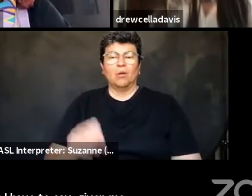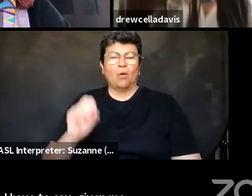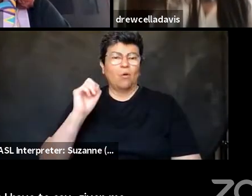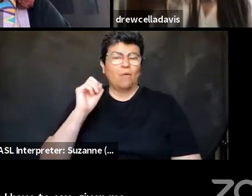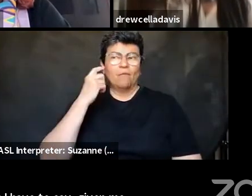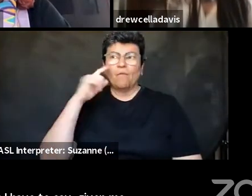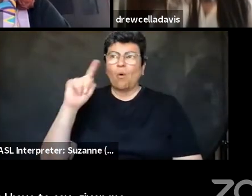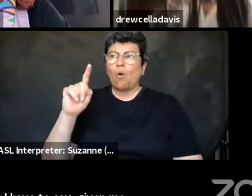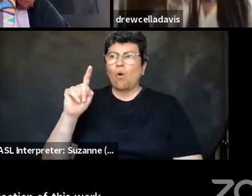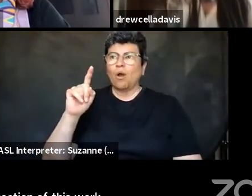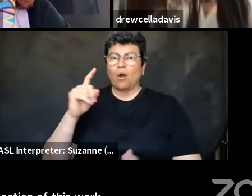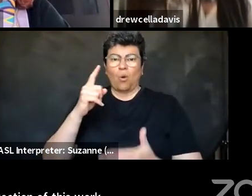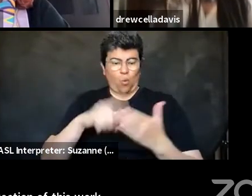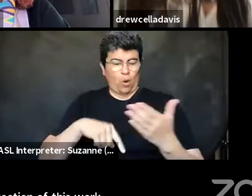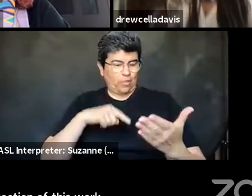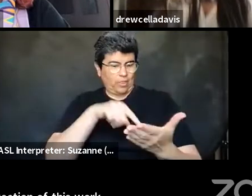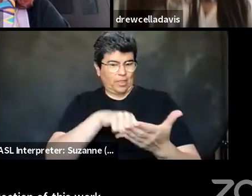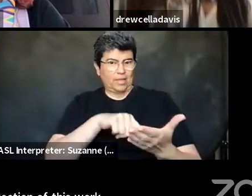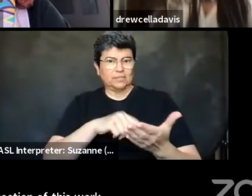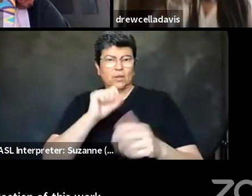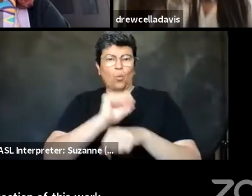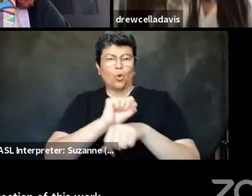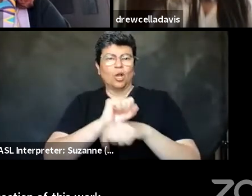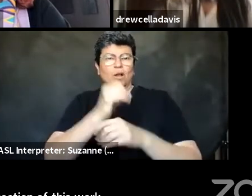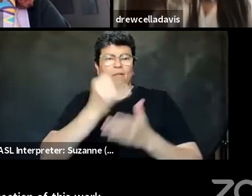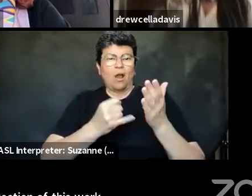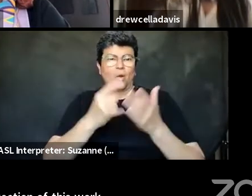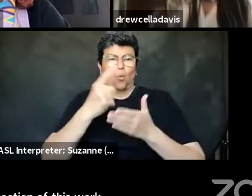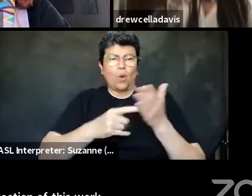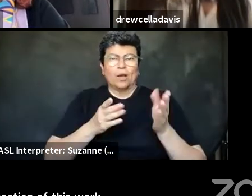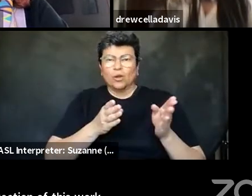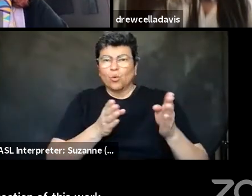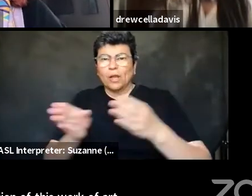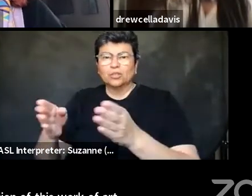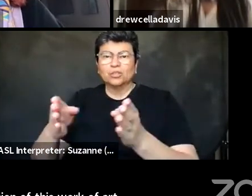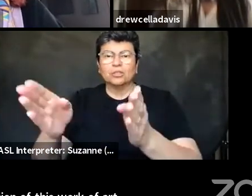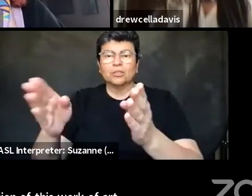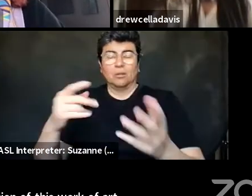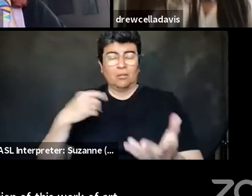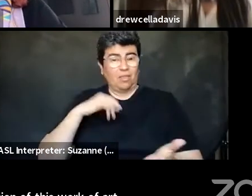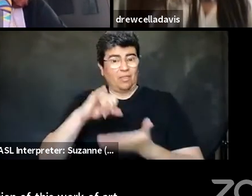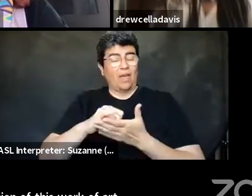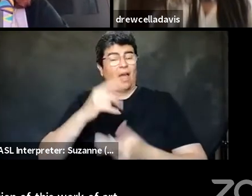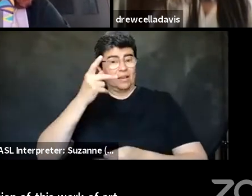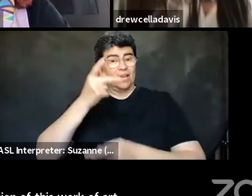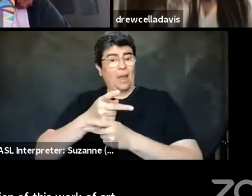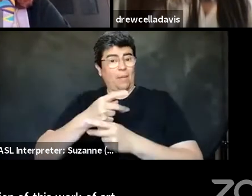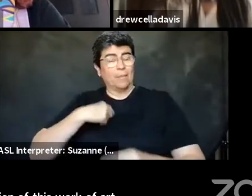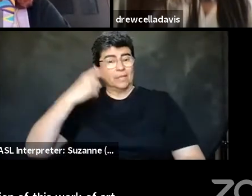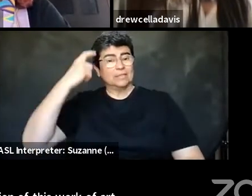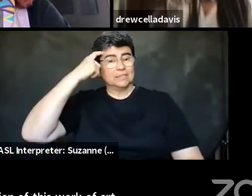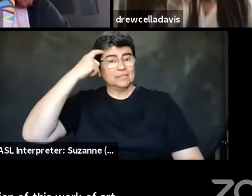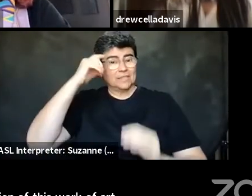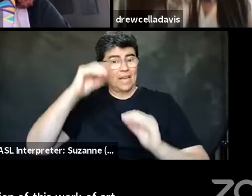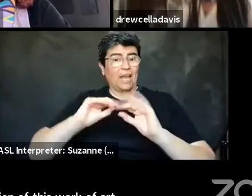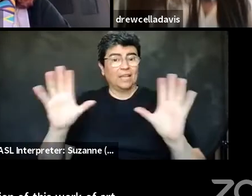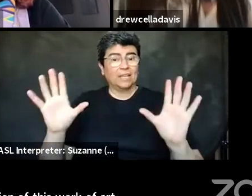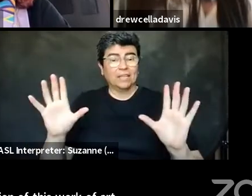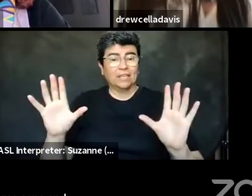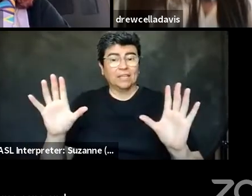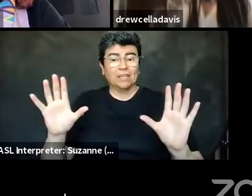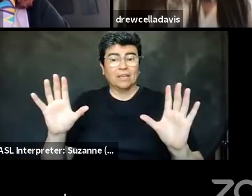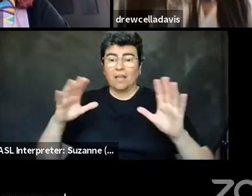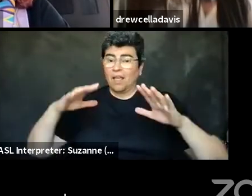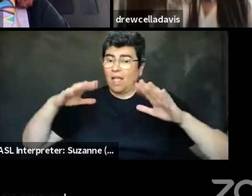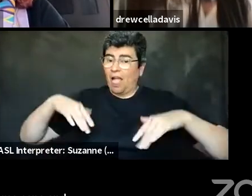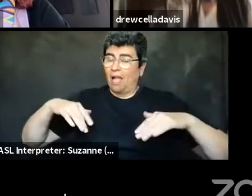this work of art. And it has kept me sane. It hasn't kept